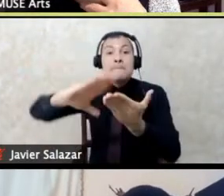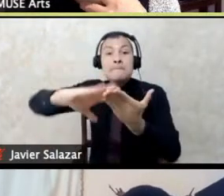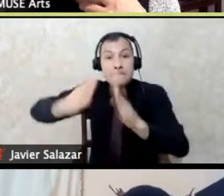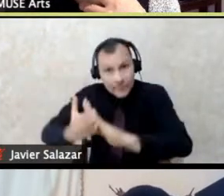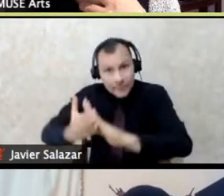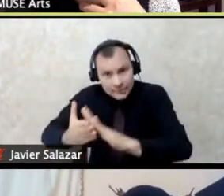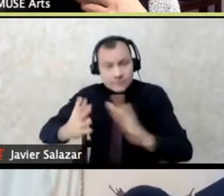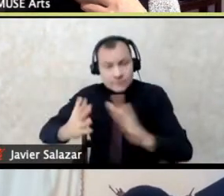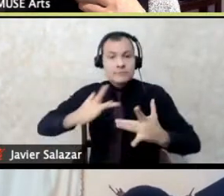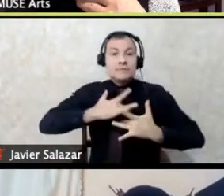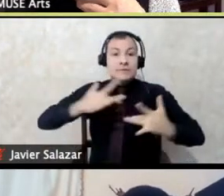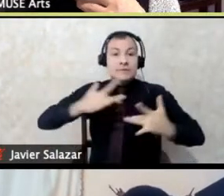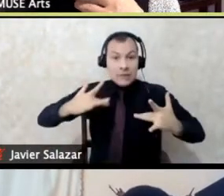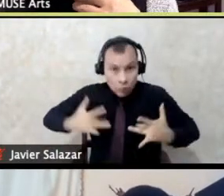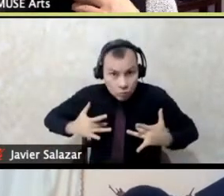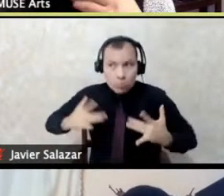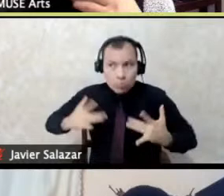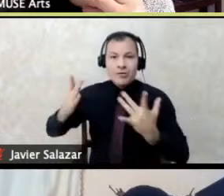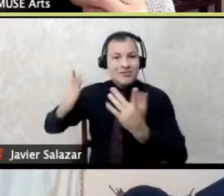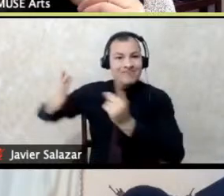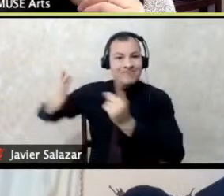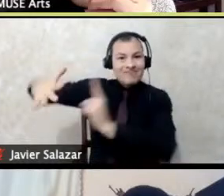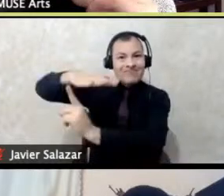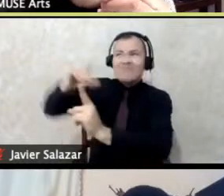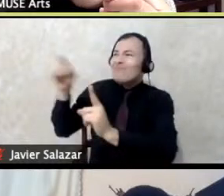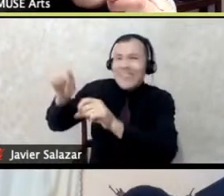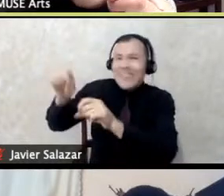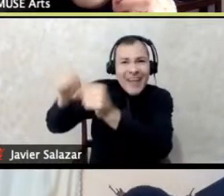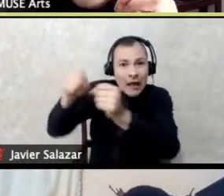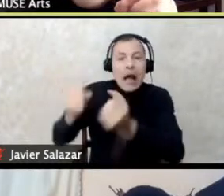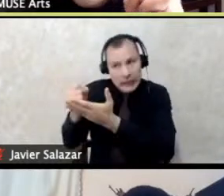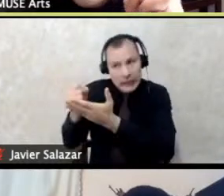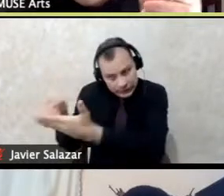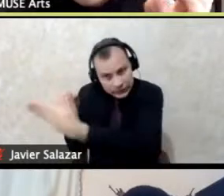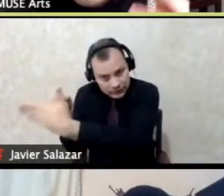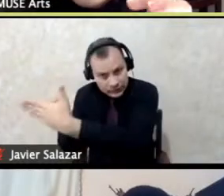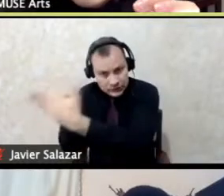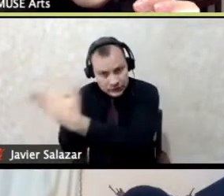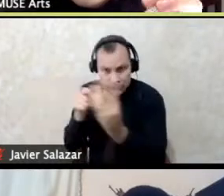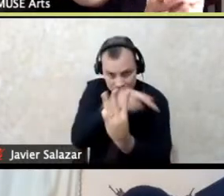Michael, focuses on conversations of peace building,